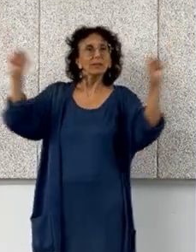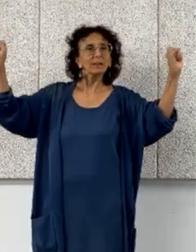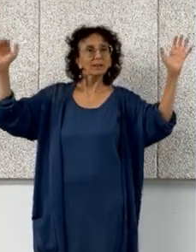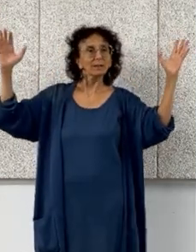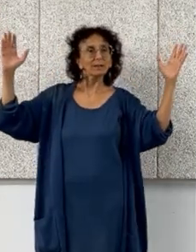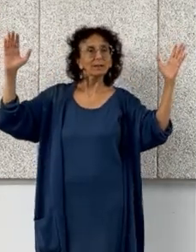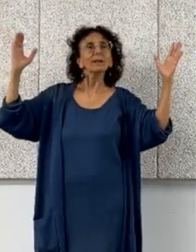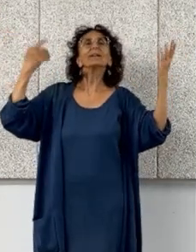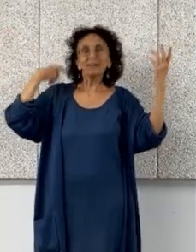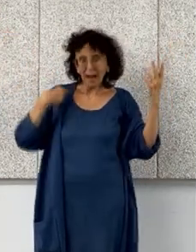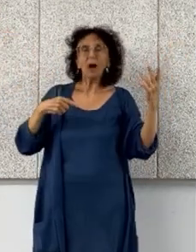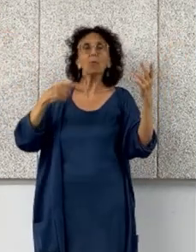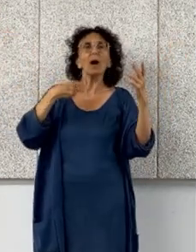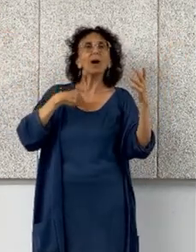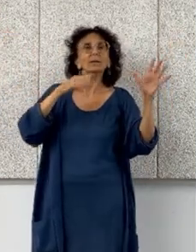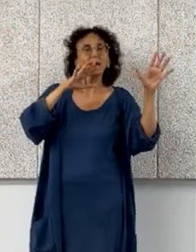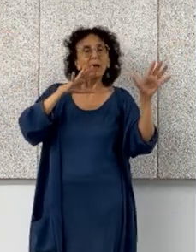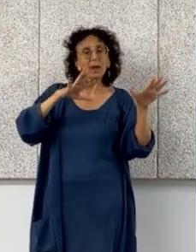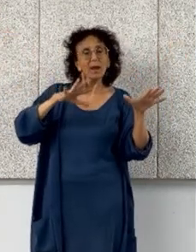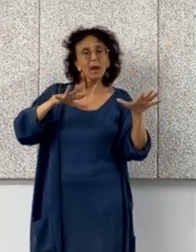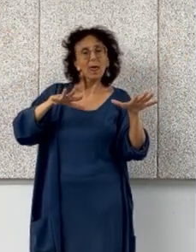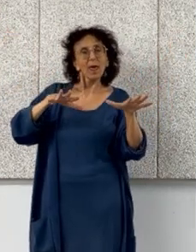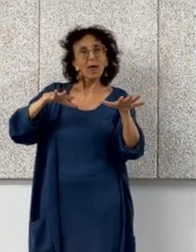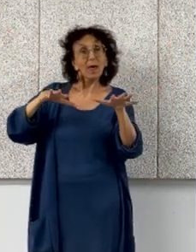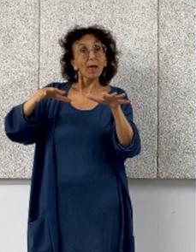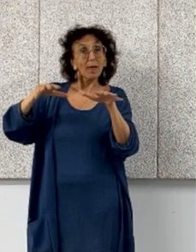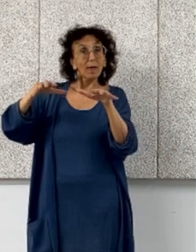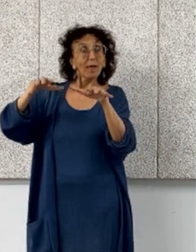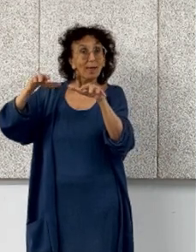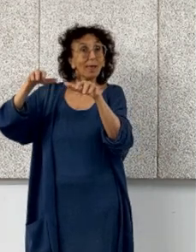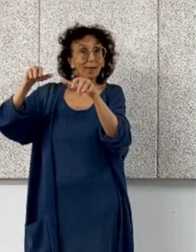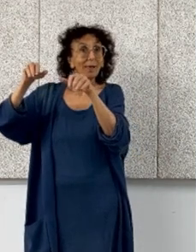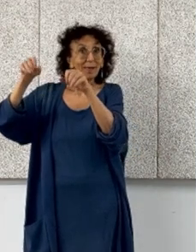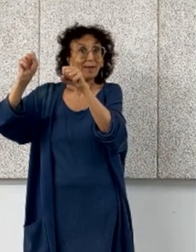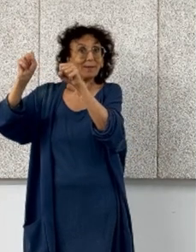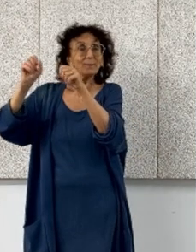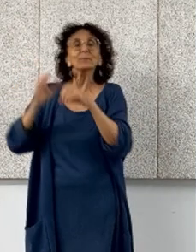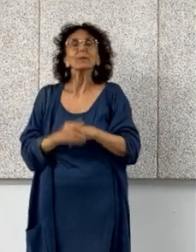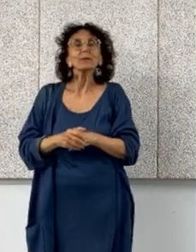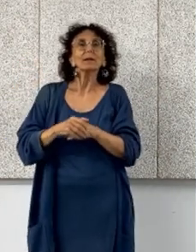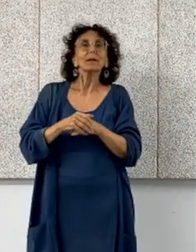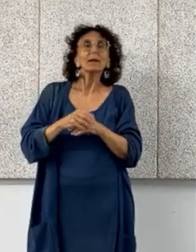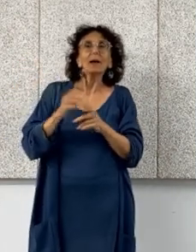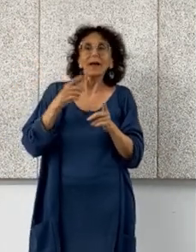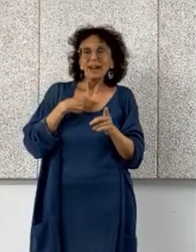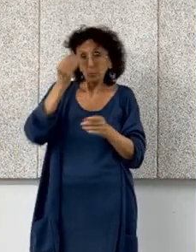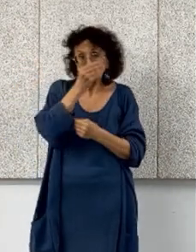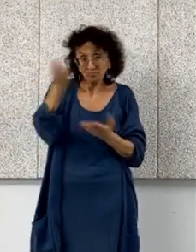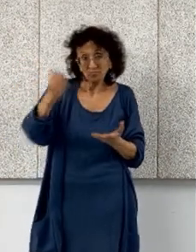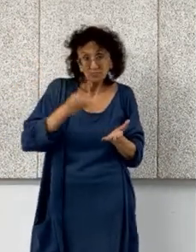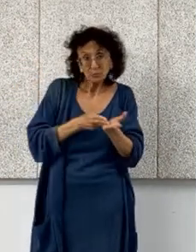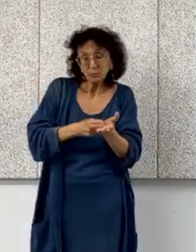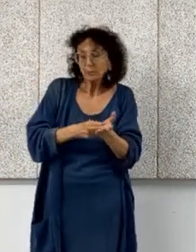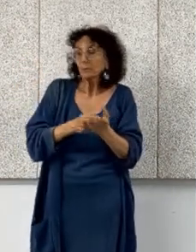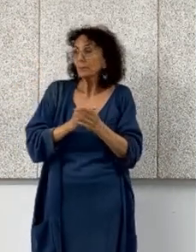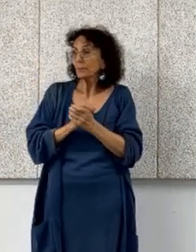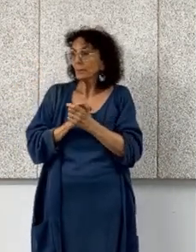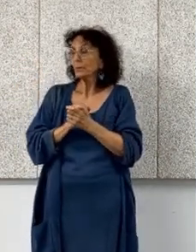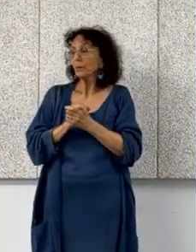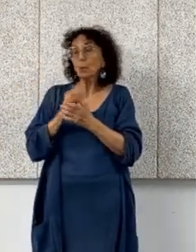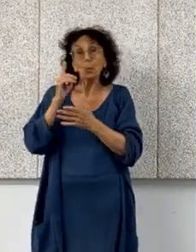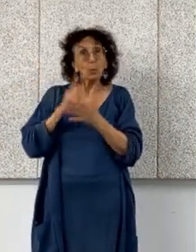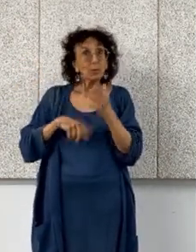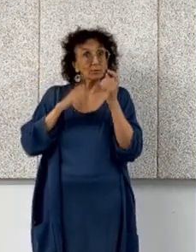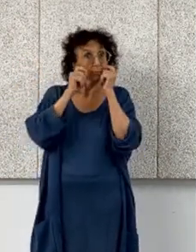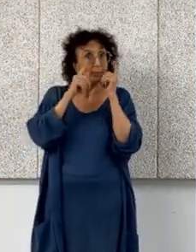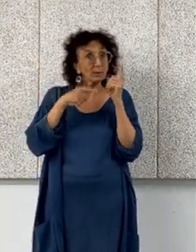means to like click over a little bit. One of the things I'd share this with you that was really